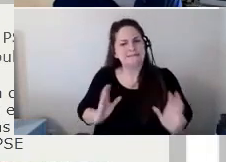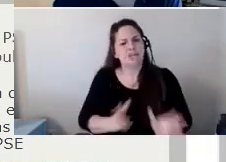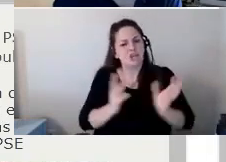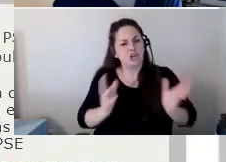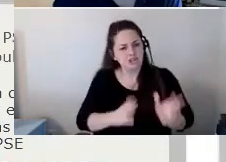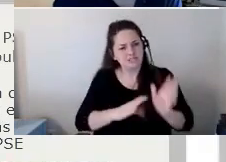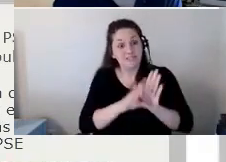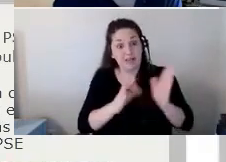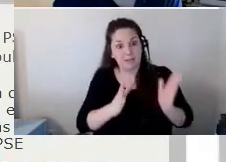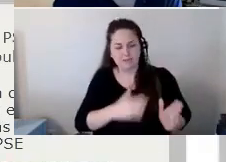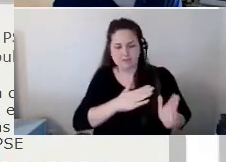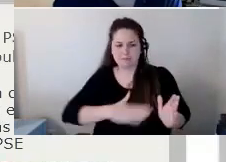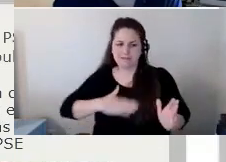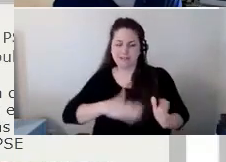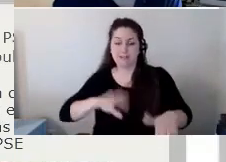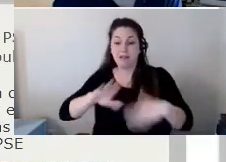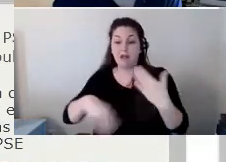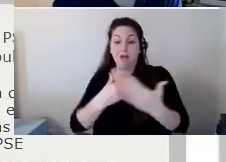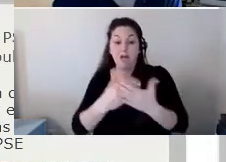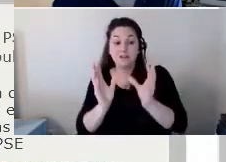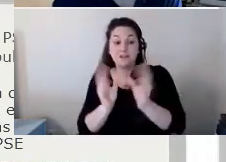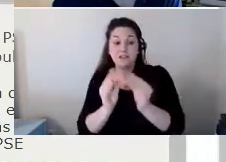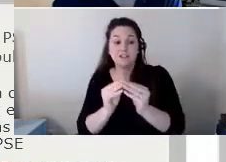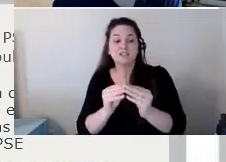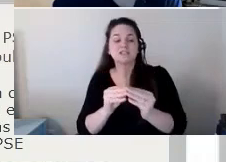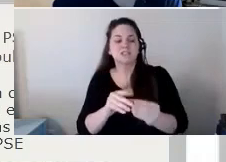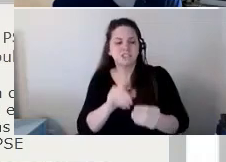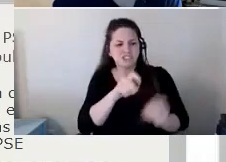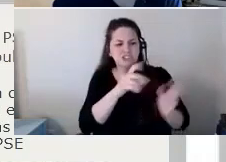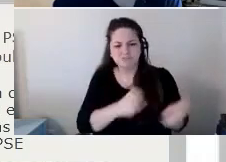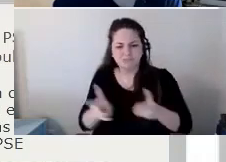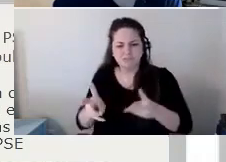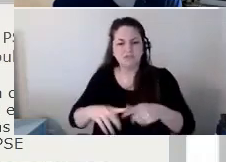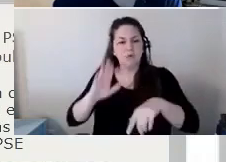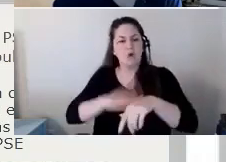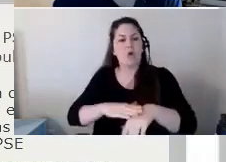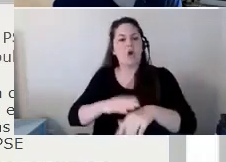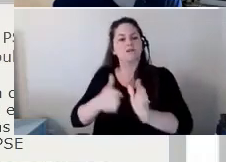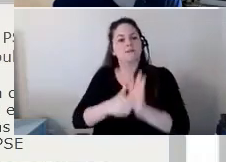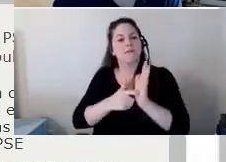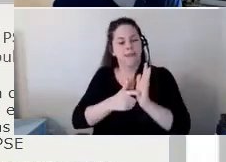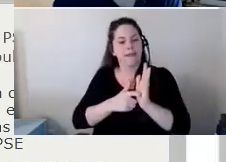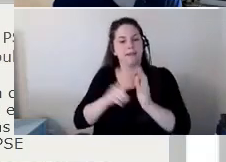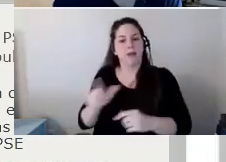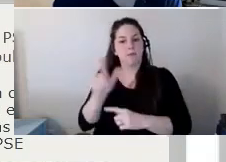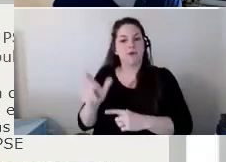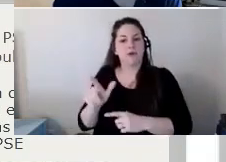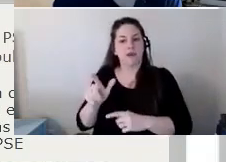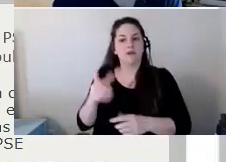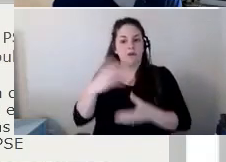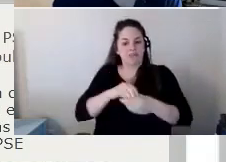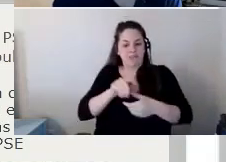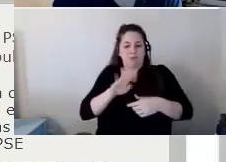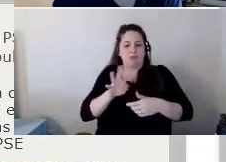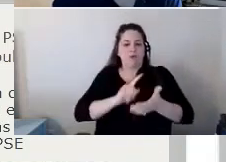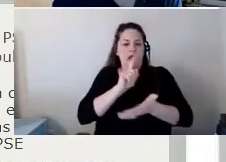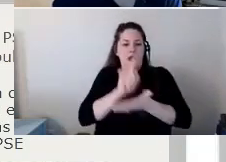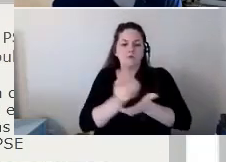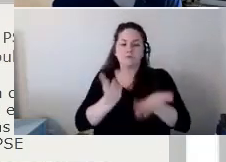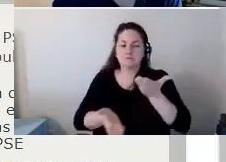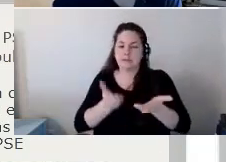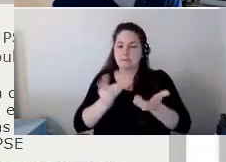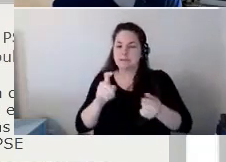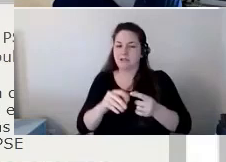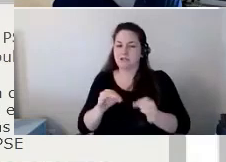making all sessions in the on-demand library in 24 hours. We might need to push that back to